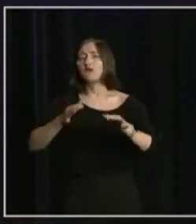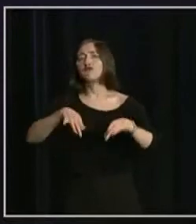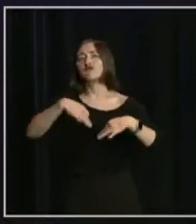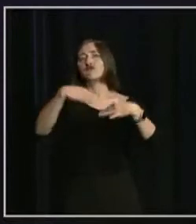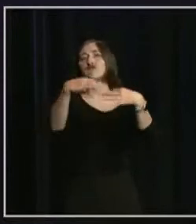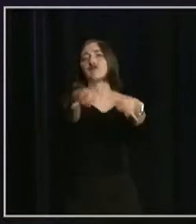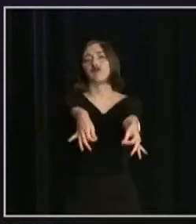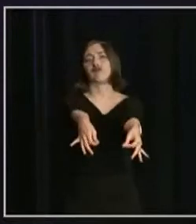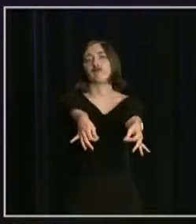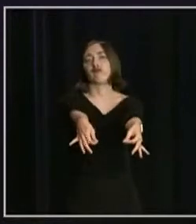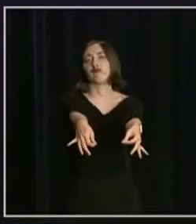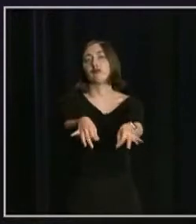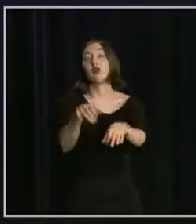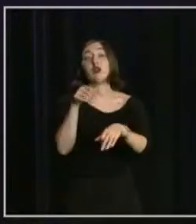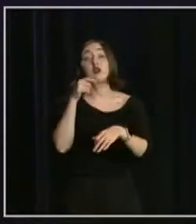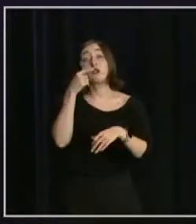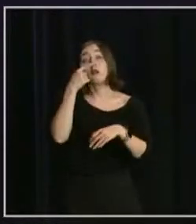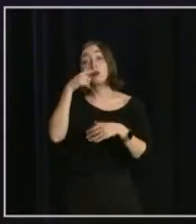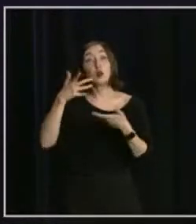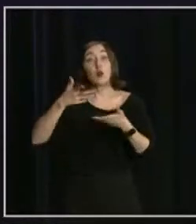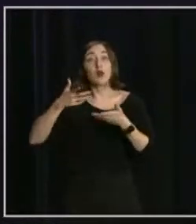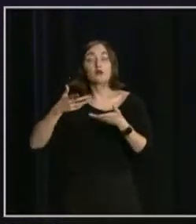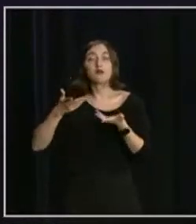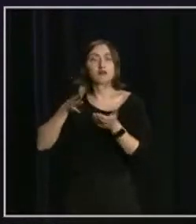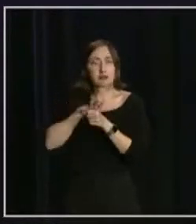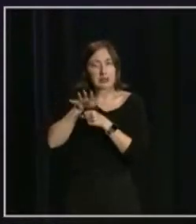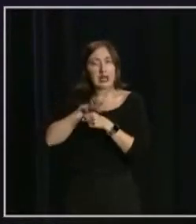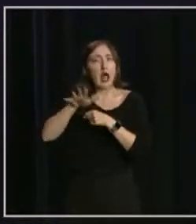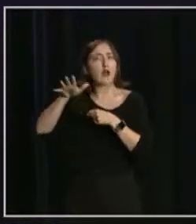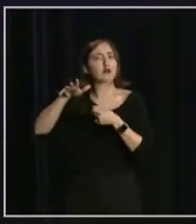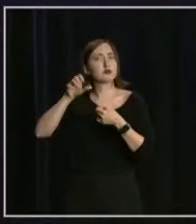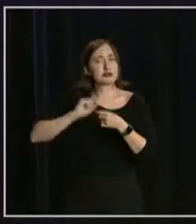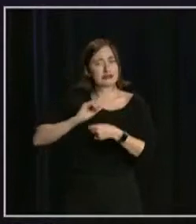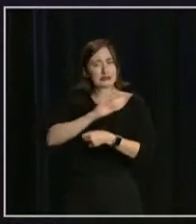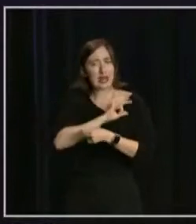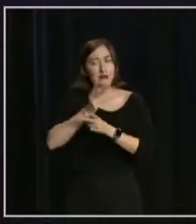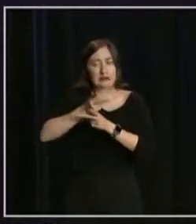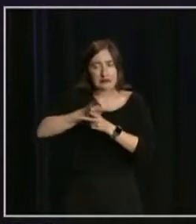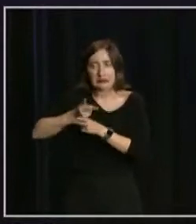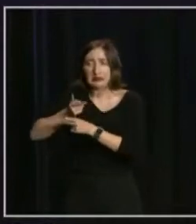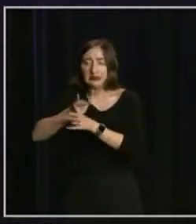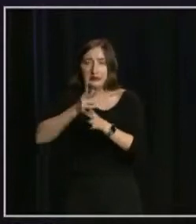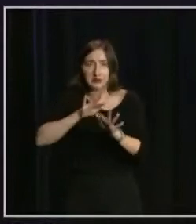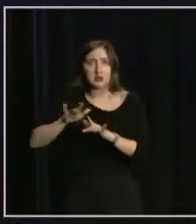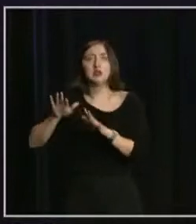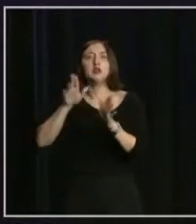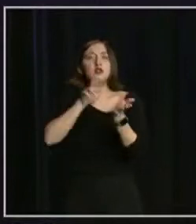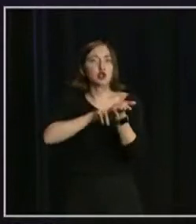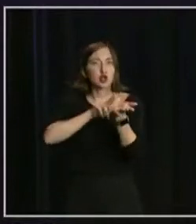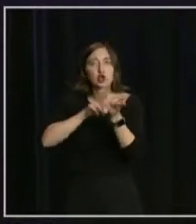make space and to absorb the crush of